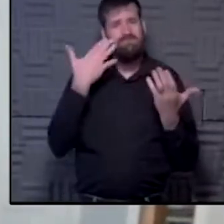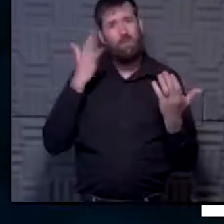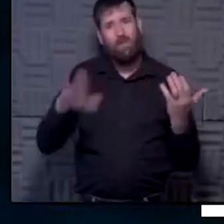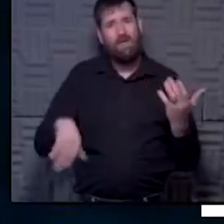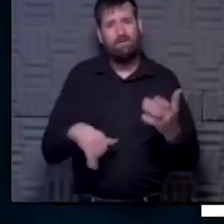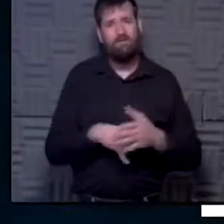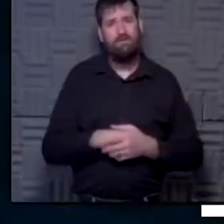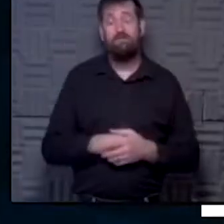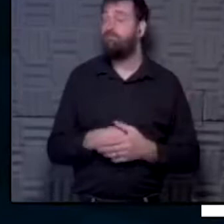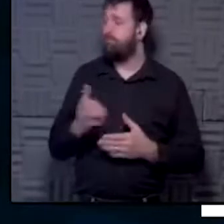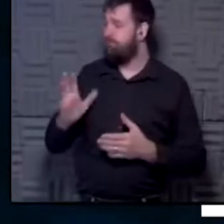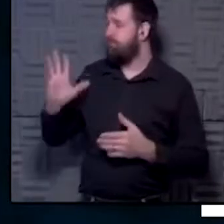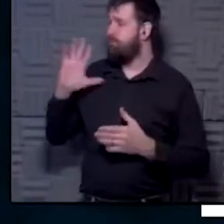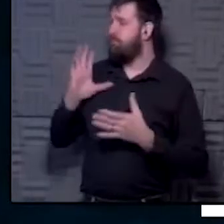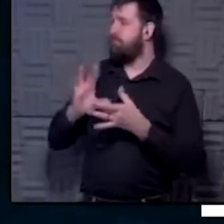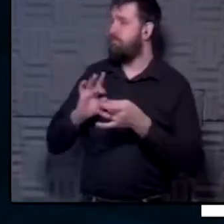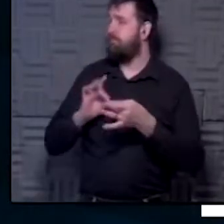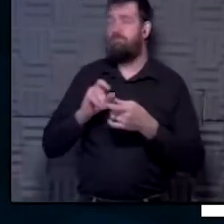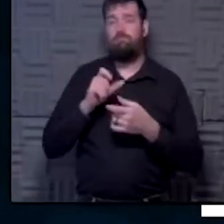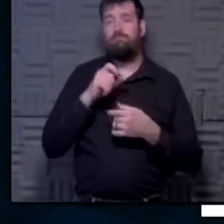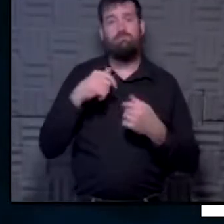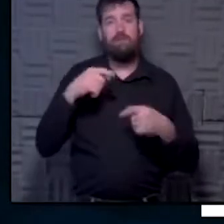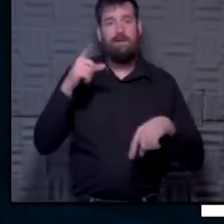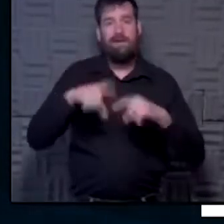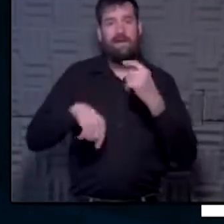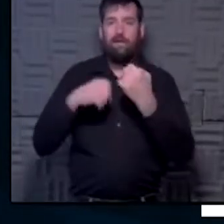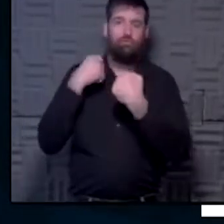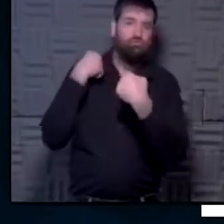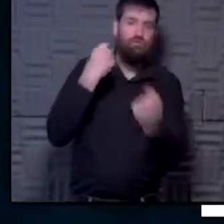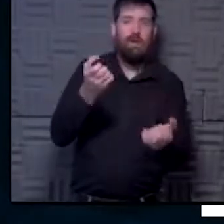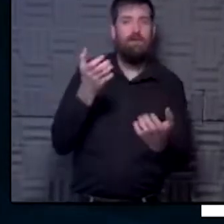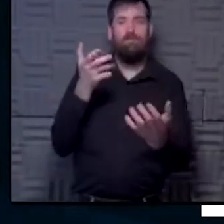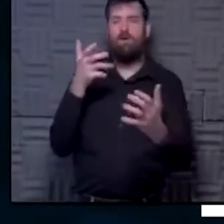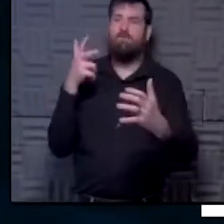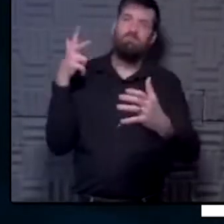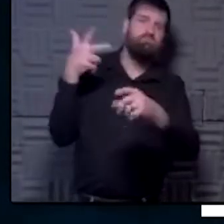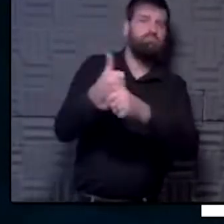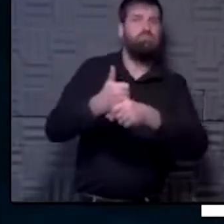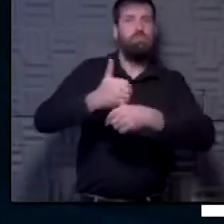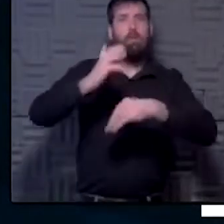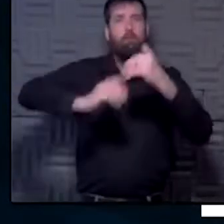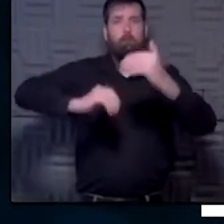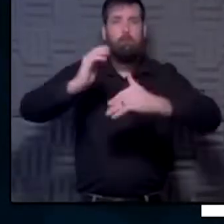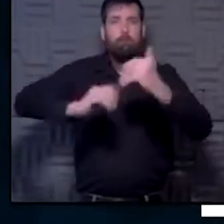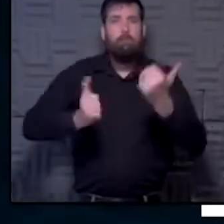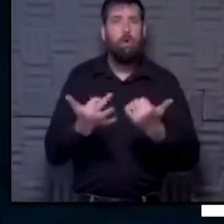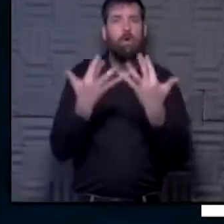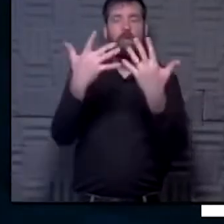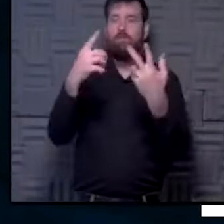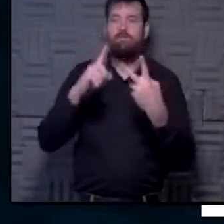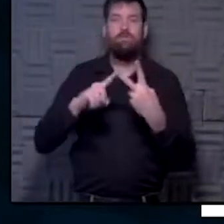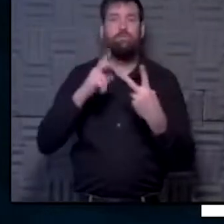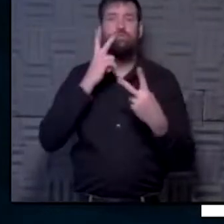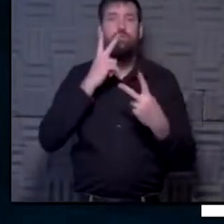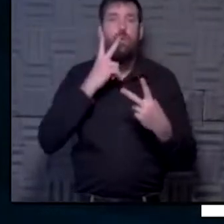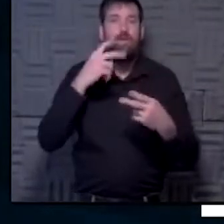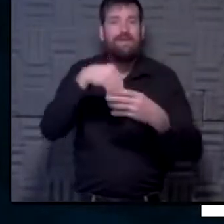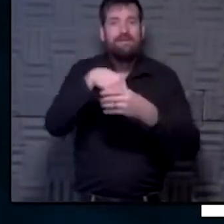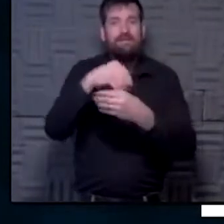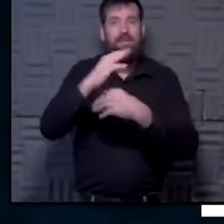that. Yeah, we used to say you don't have the right to drive your car into a burning building. You don't have a That's right right. anymore to smoke inside a building.